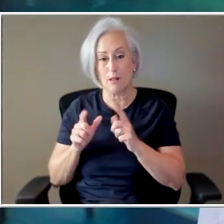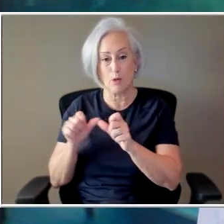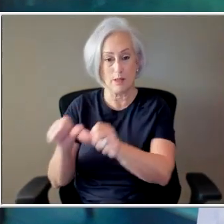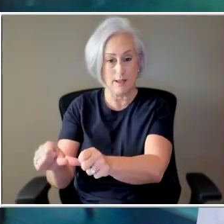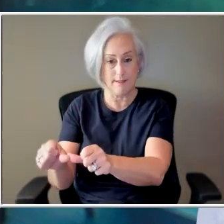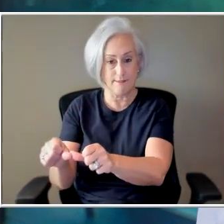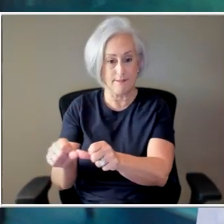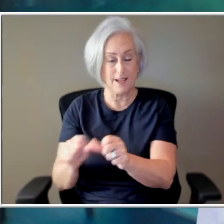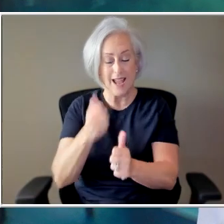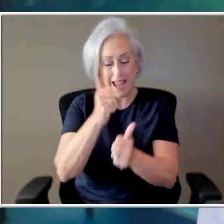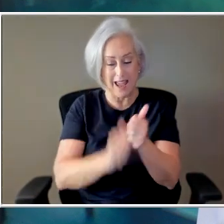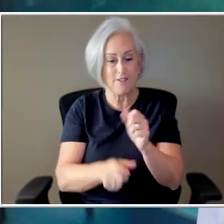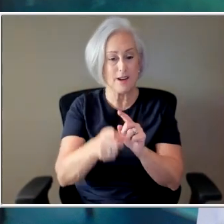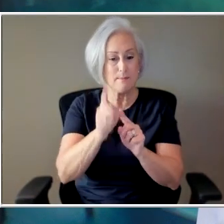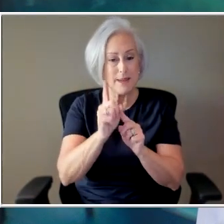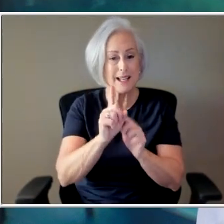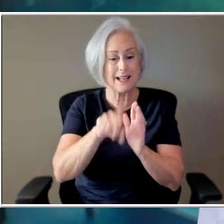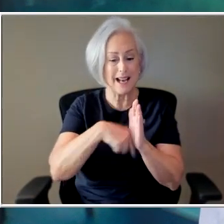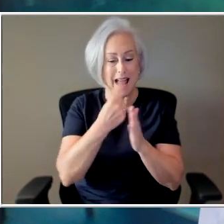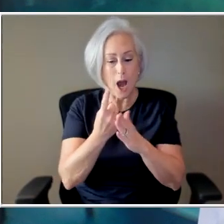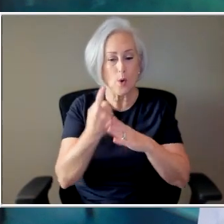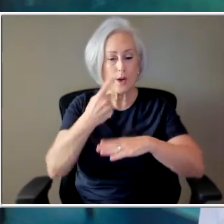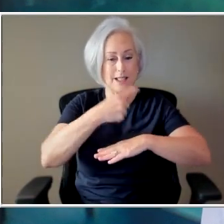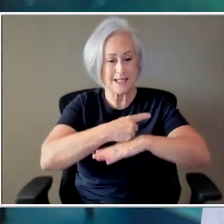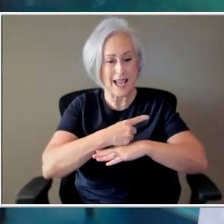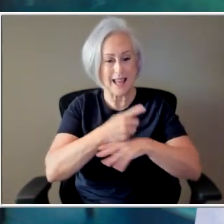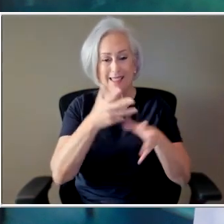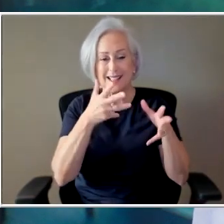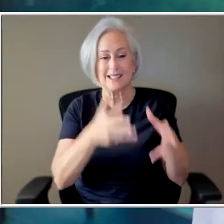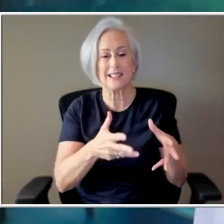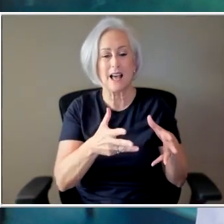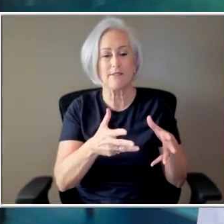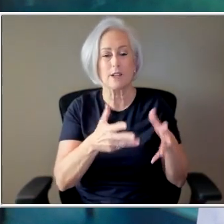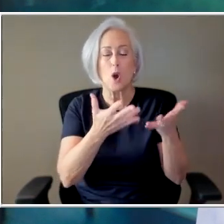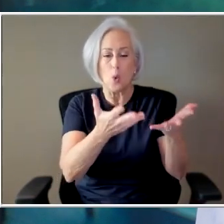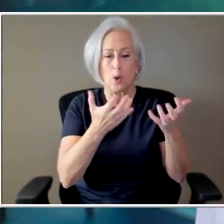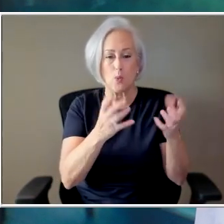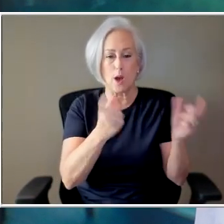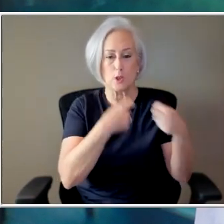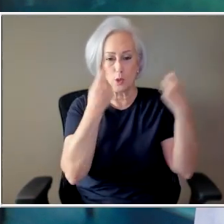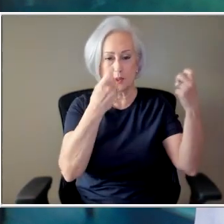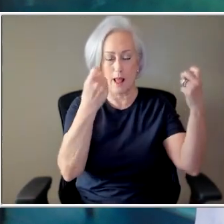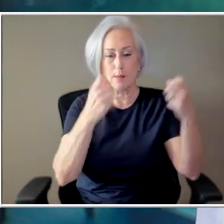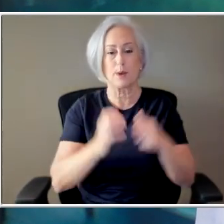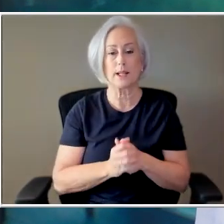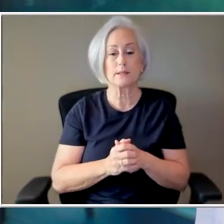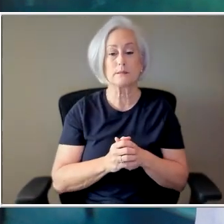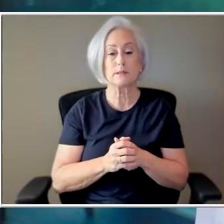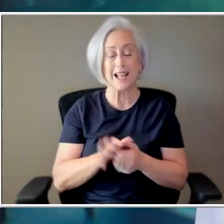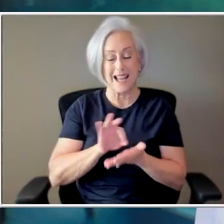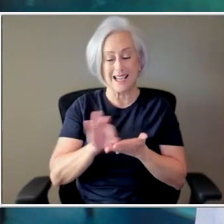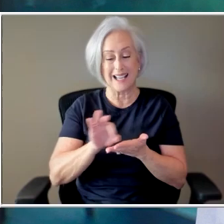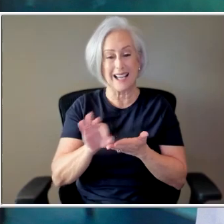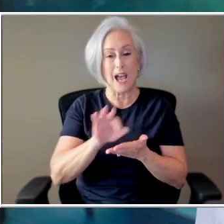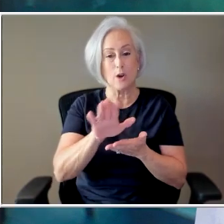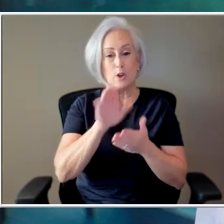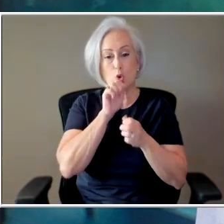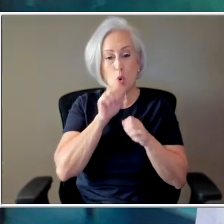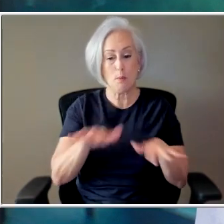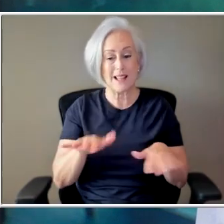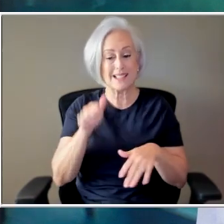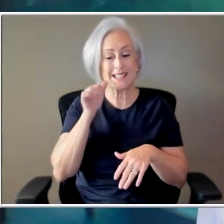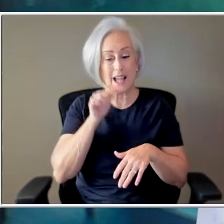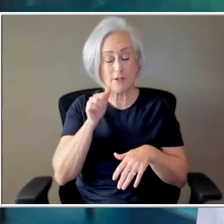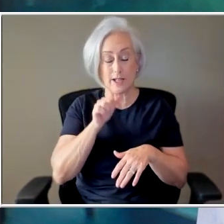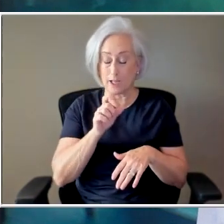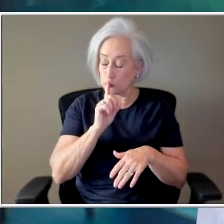left for them is critically important. And then finally, count your blessings. I count my blessings every day. I truly do. I